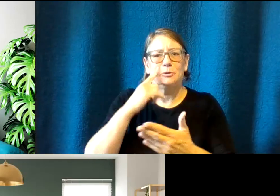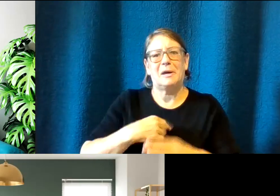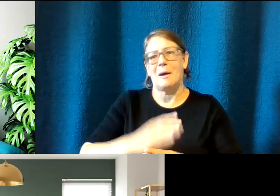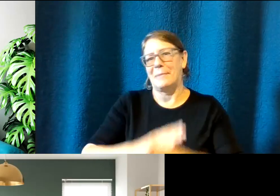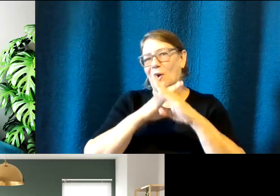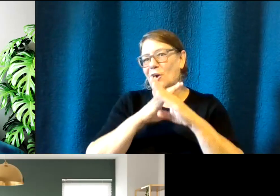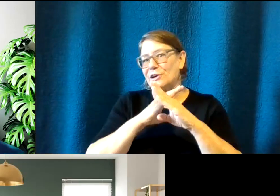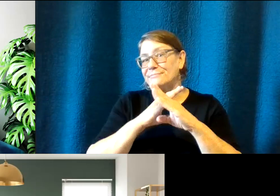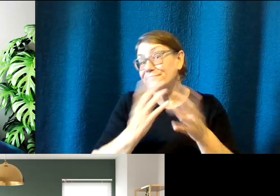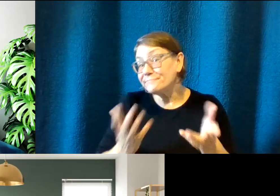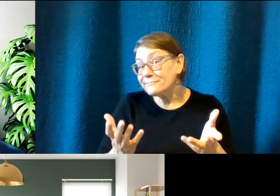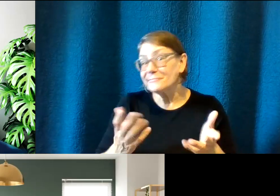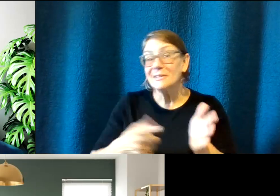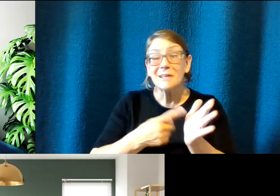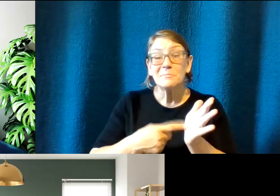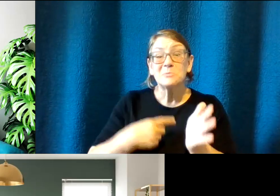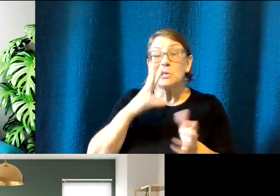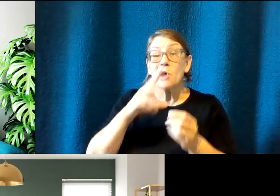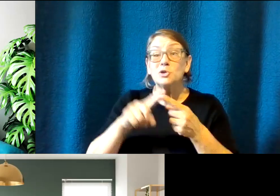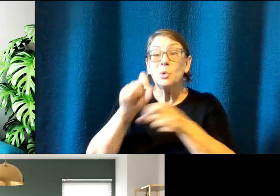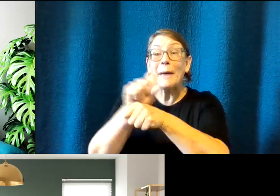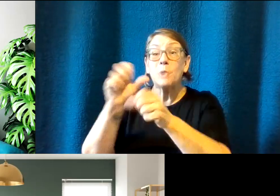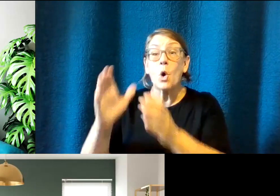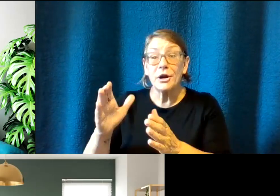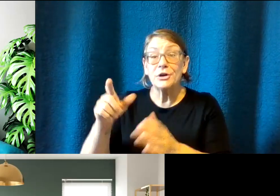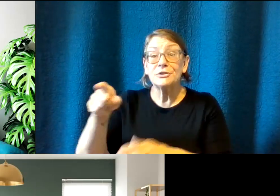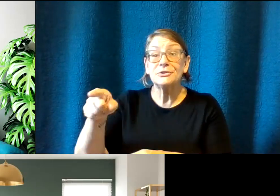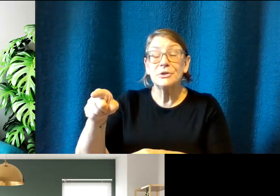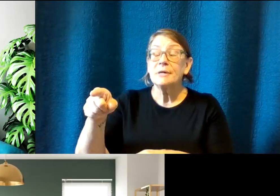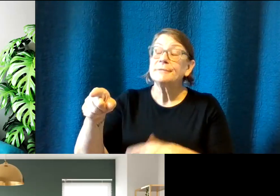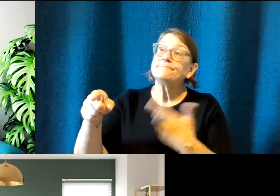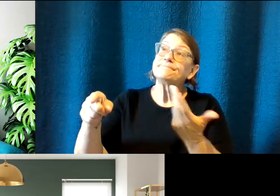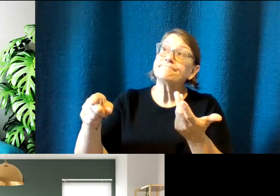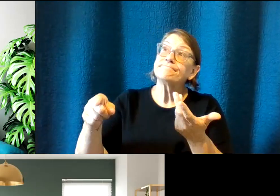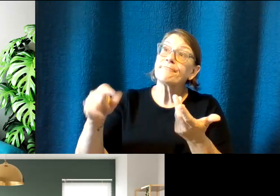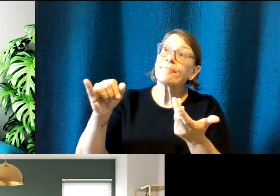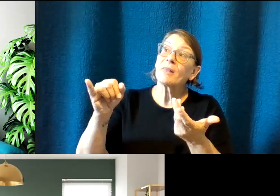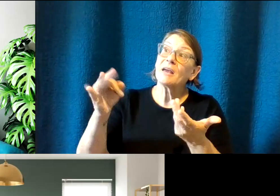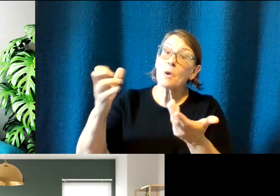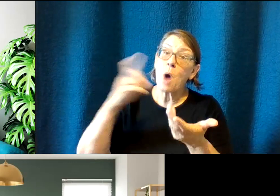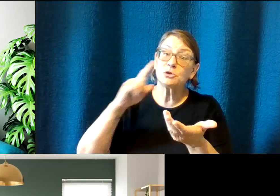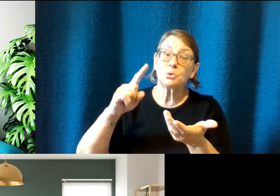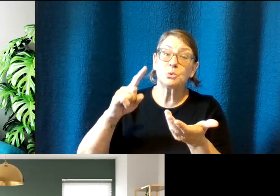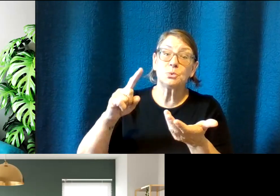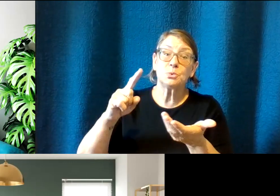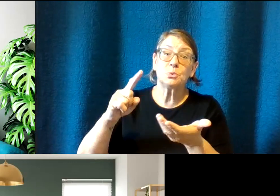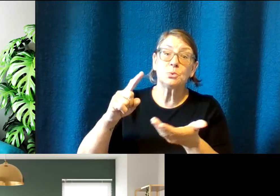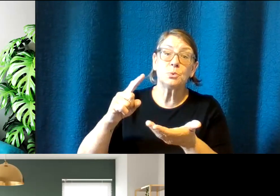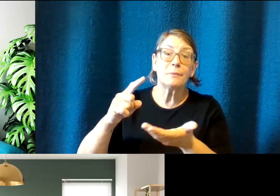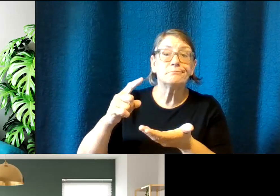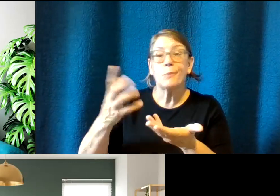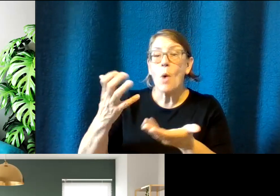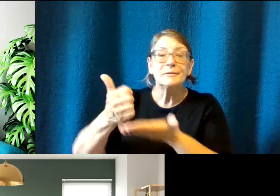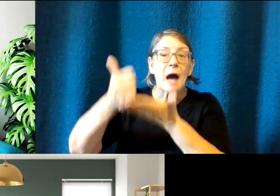We will talk to employers when we go out and talk to them. If an employer wants lay off a version or wants help with finding